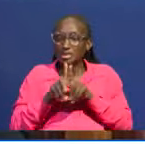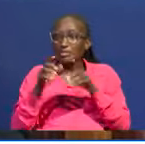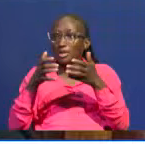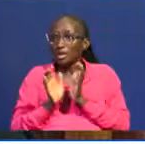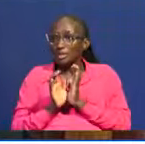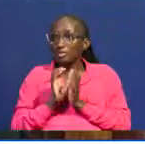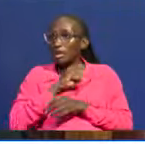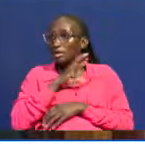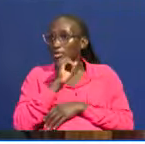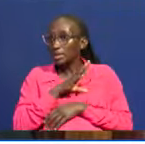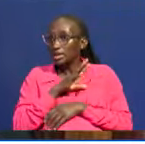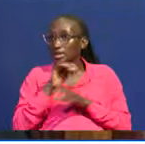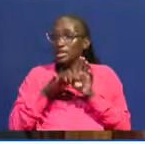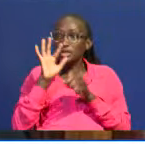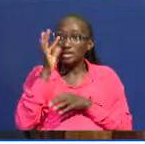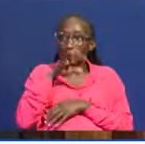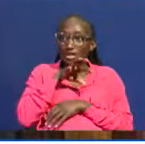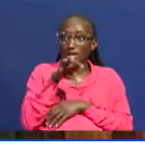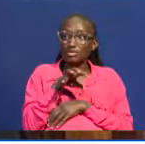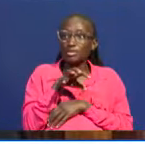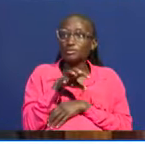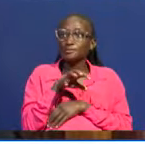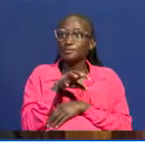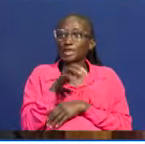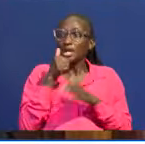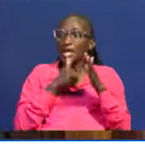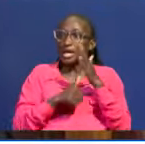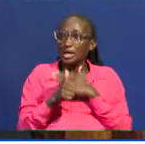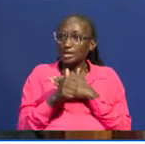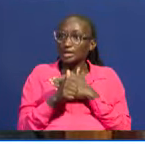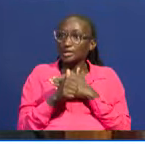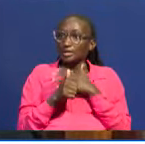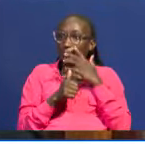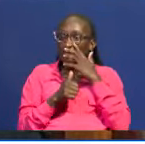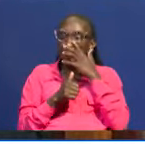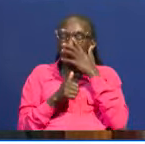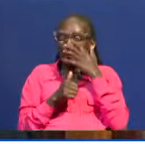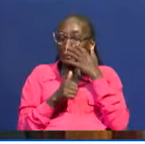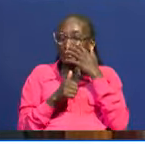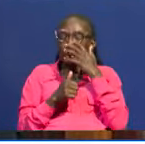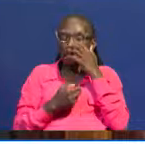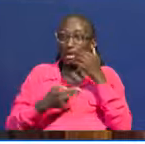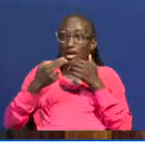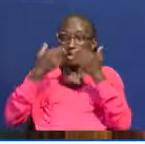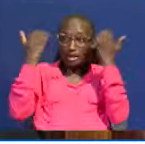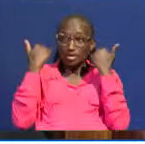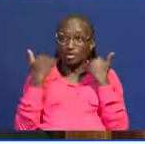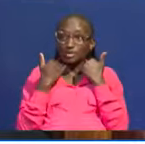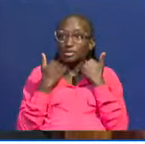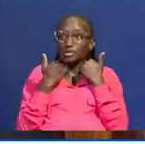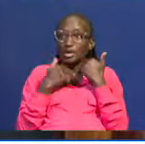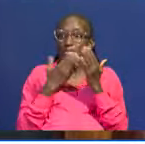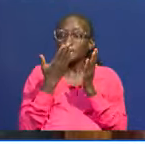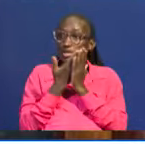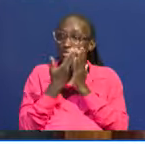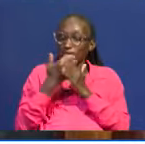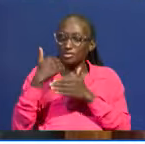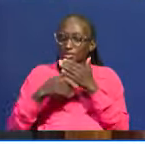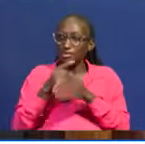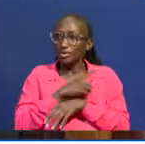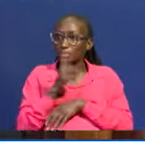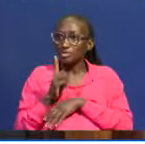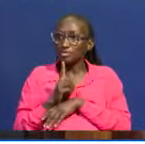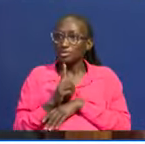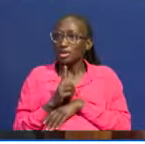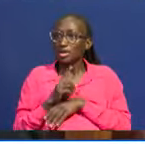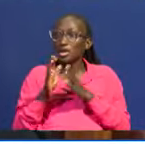complained about doing money laundering and a decision of the High Court by Justice Maina has been tabled before you.